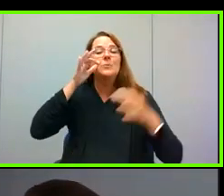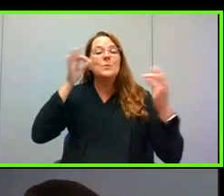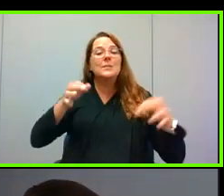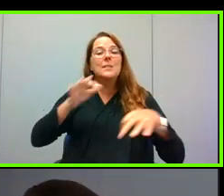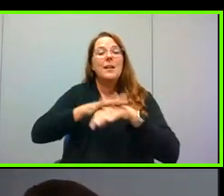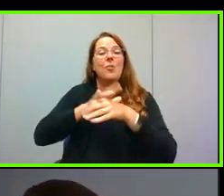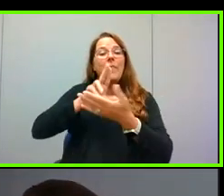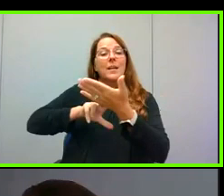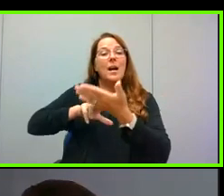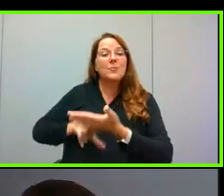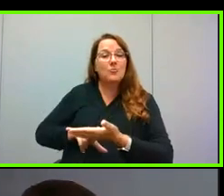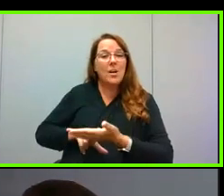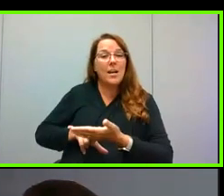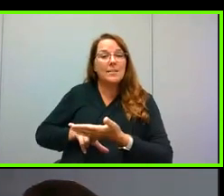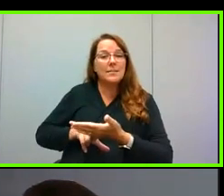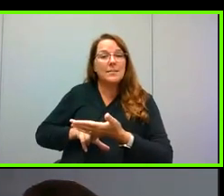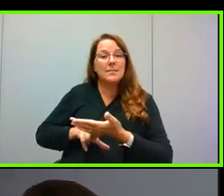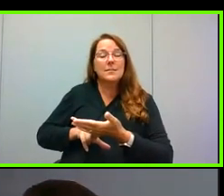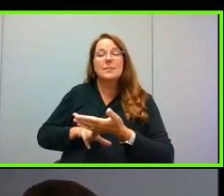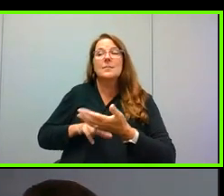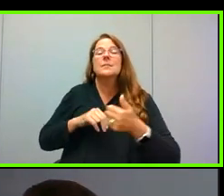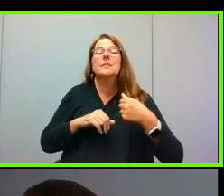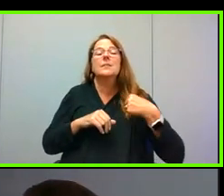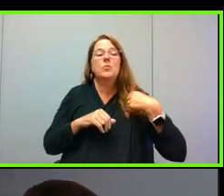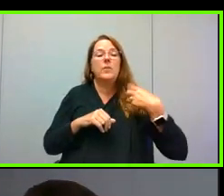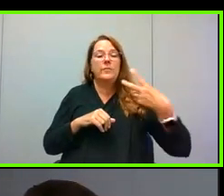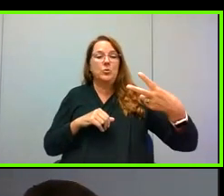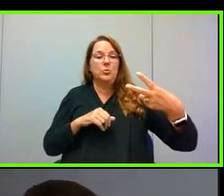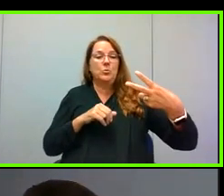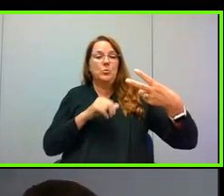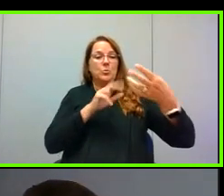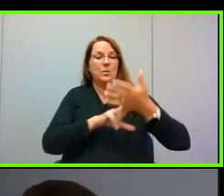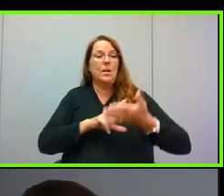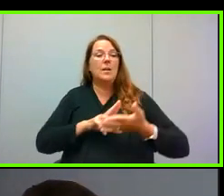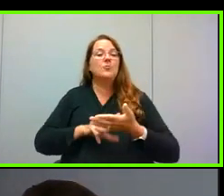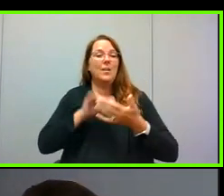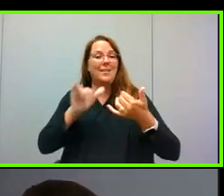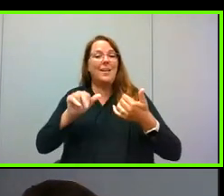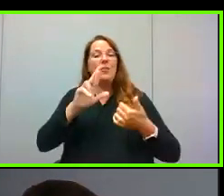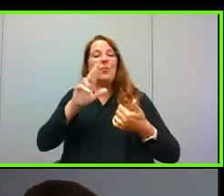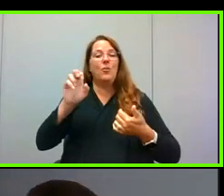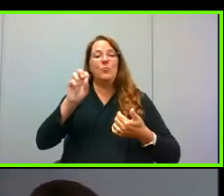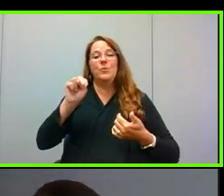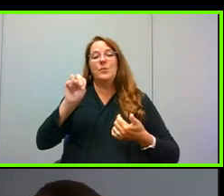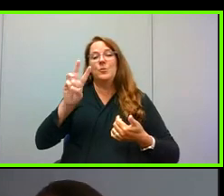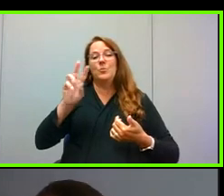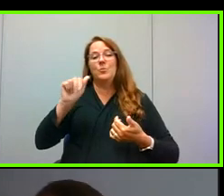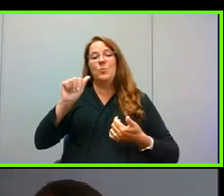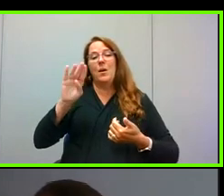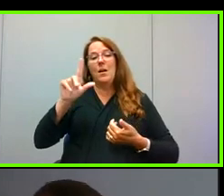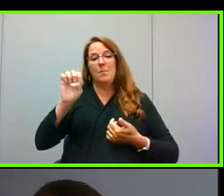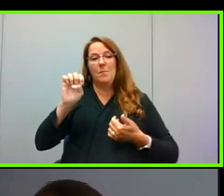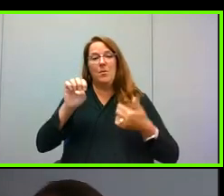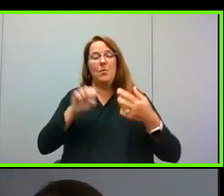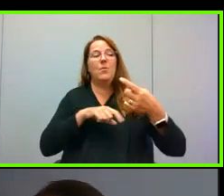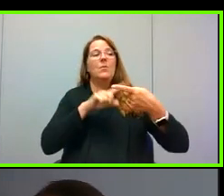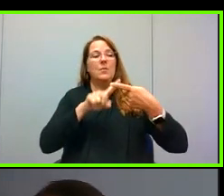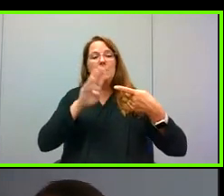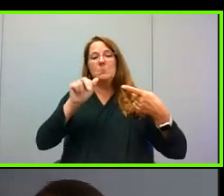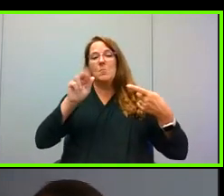contracts. You have 2 contracts that are renewable. The first one